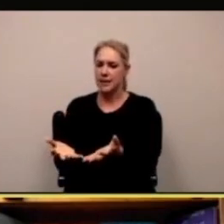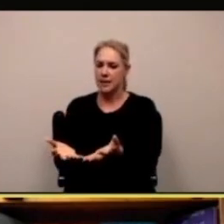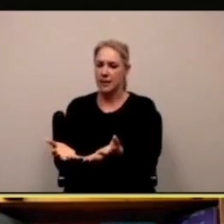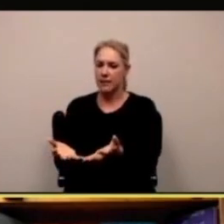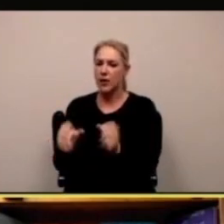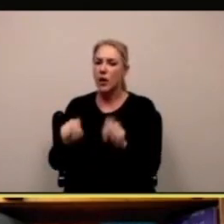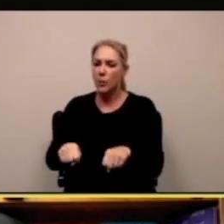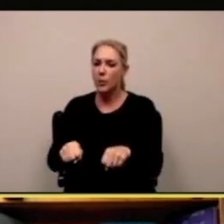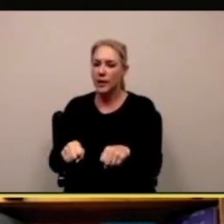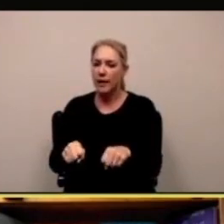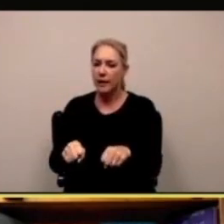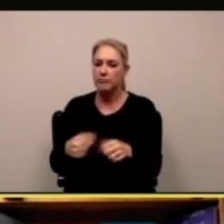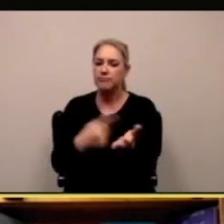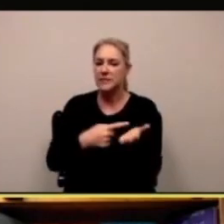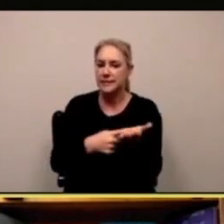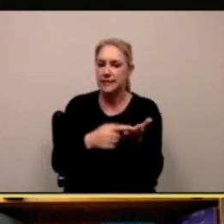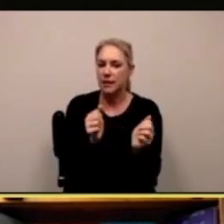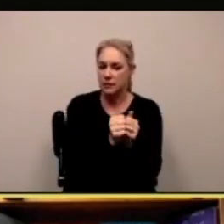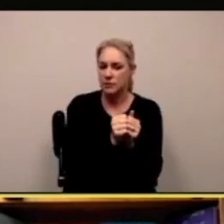audience feedback.